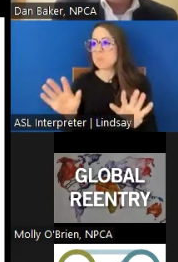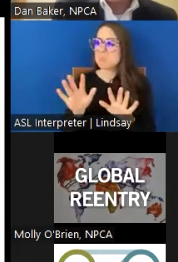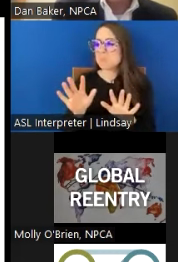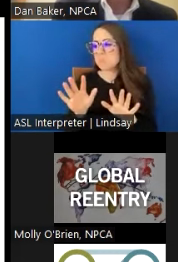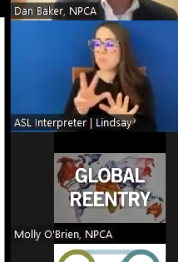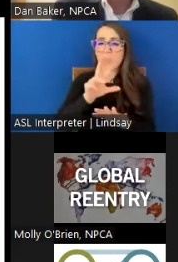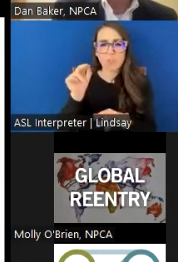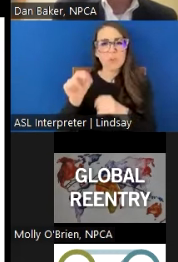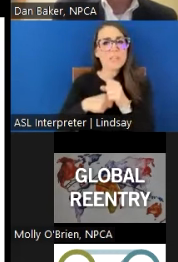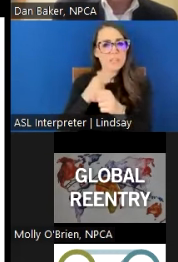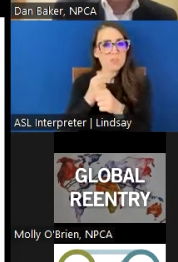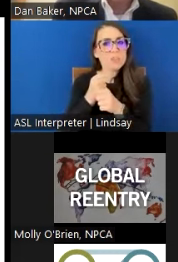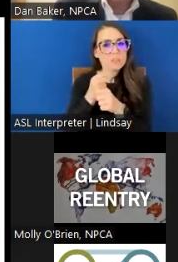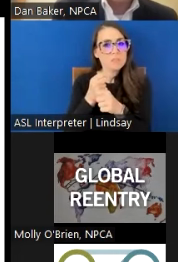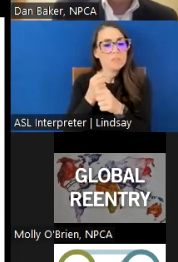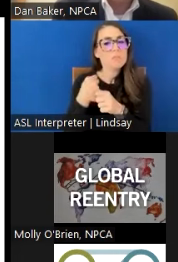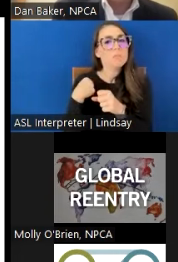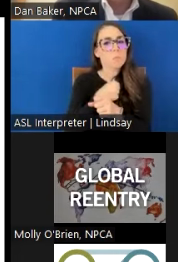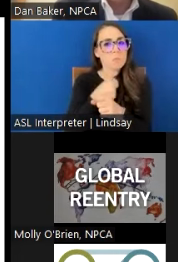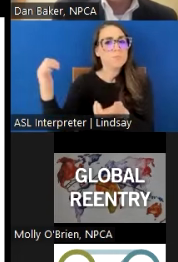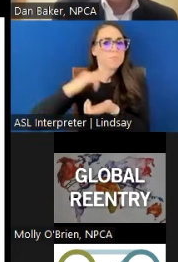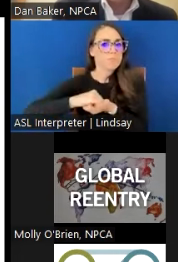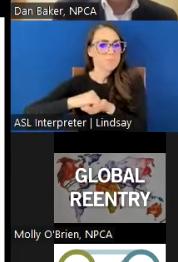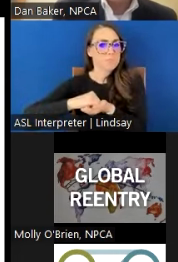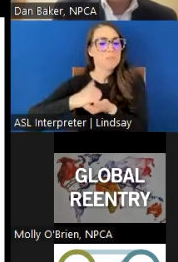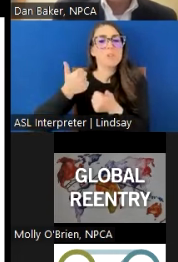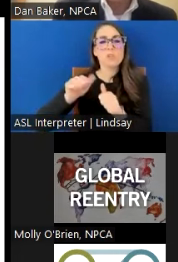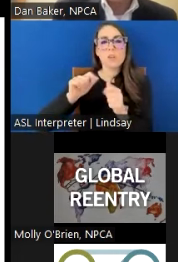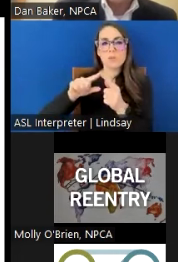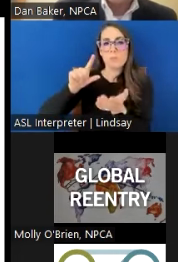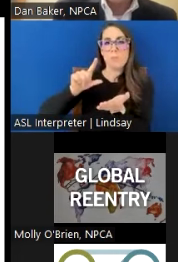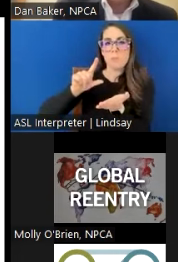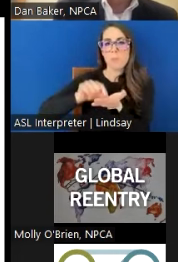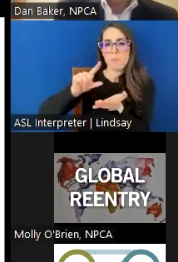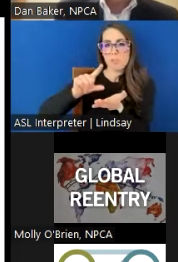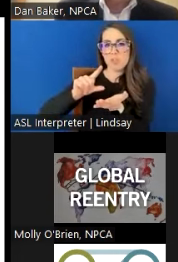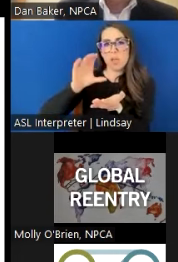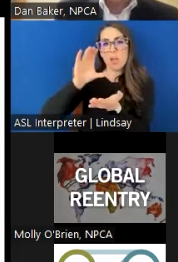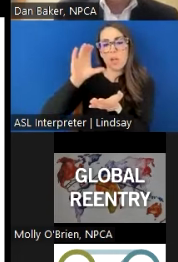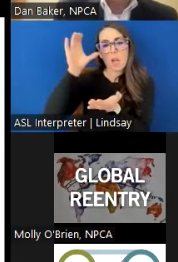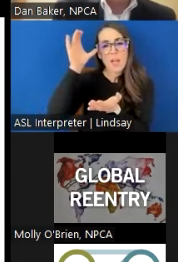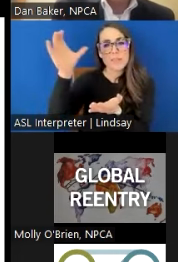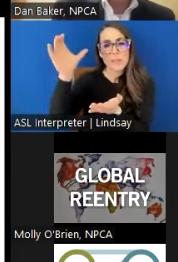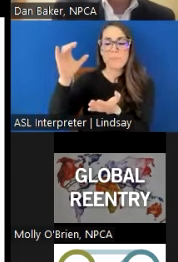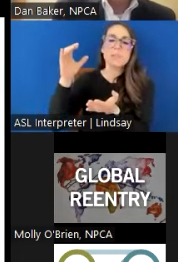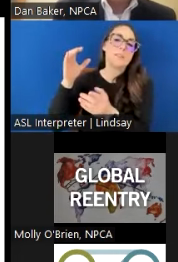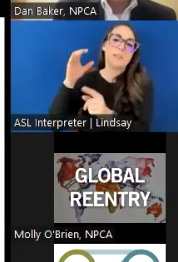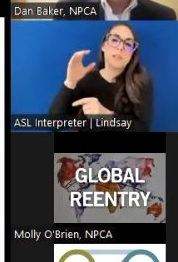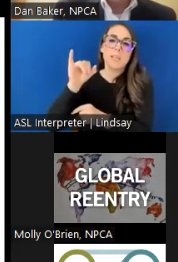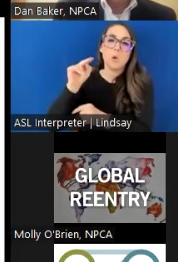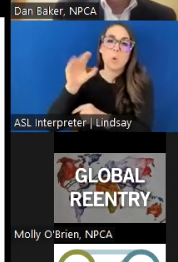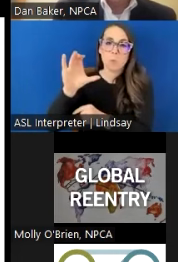30 years now, Publishing Concepts Incorporated, PCI, began